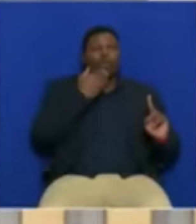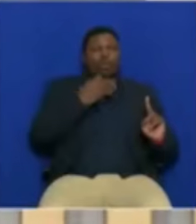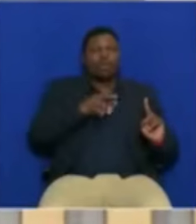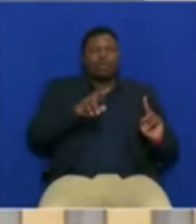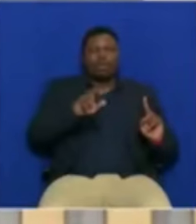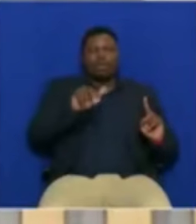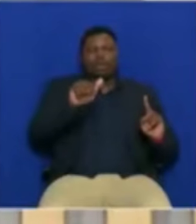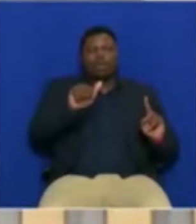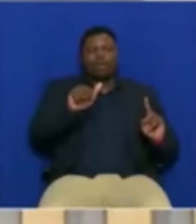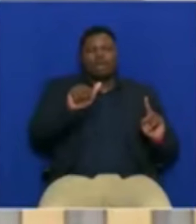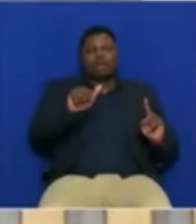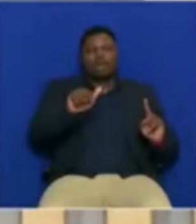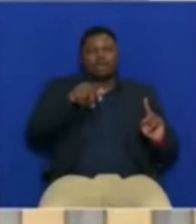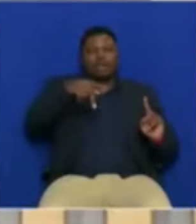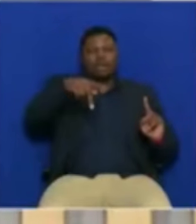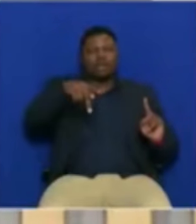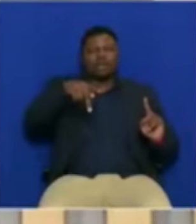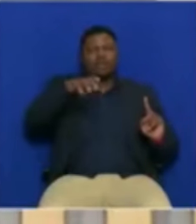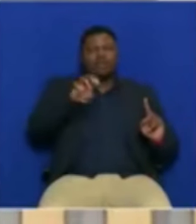Rapesu.